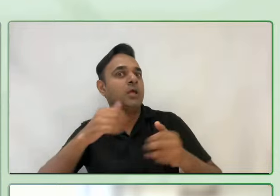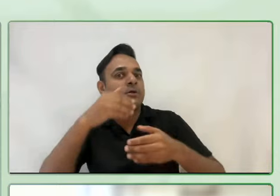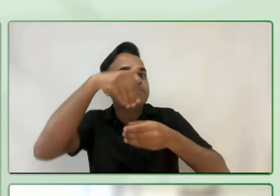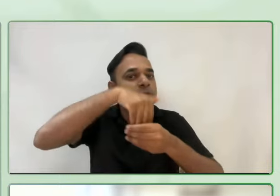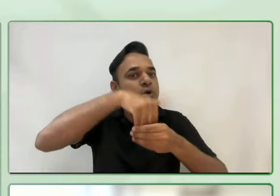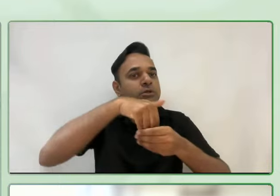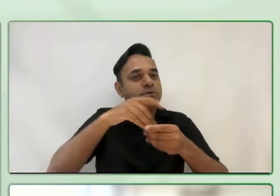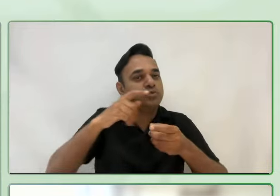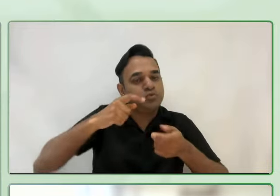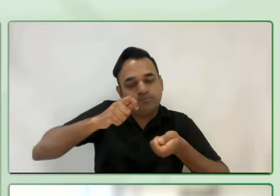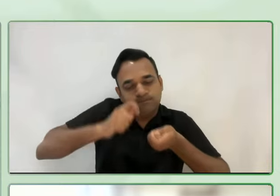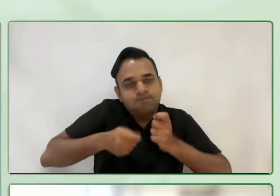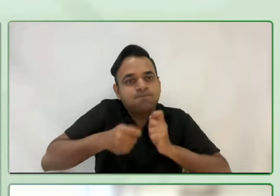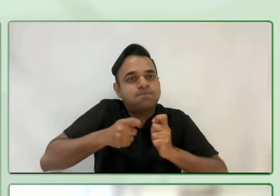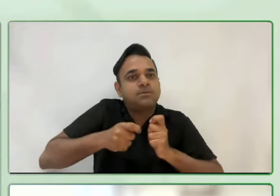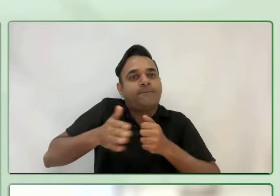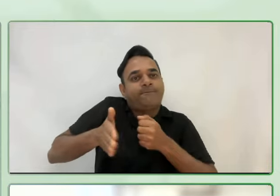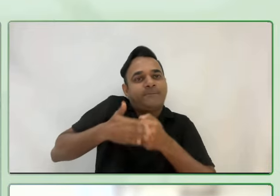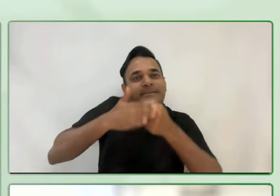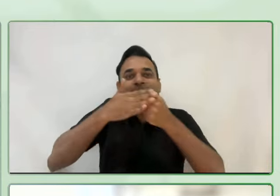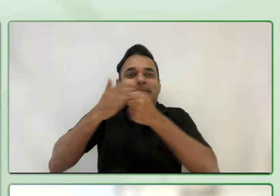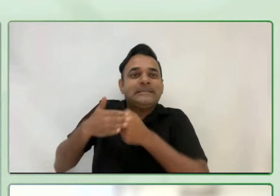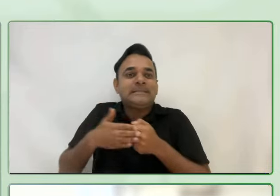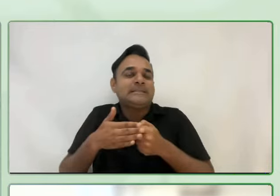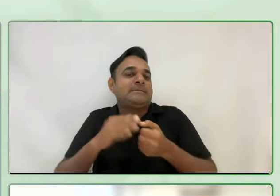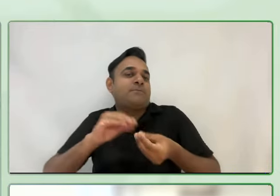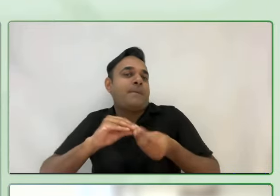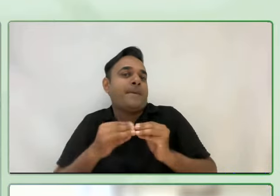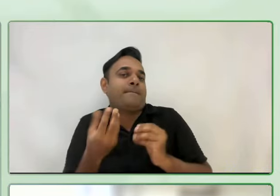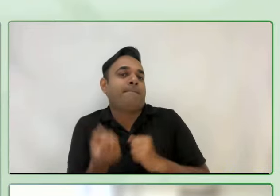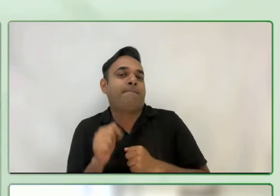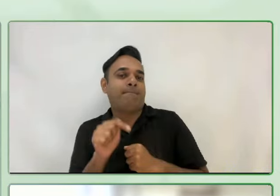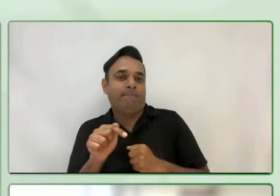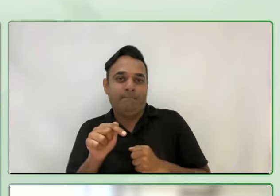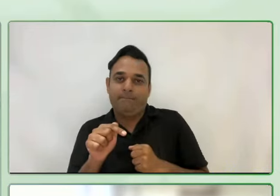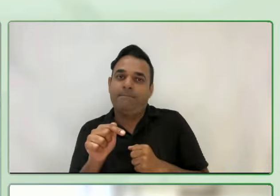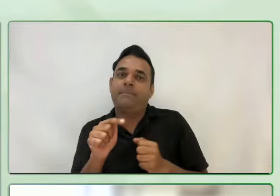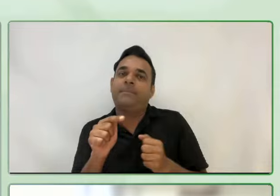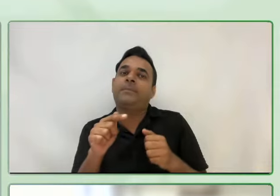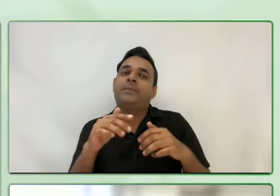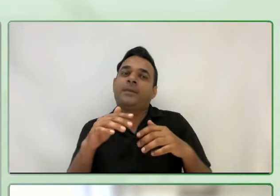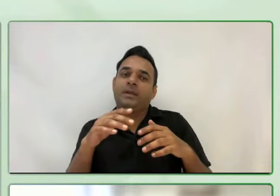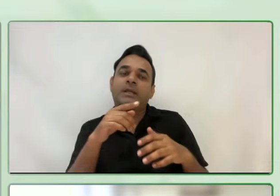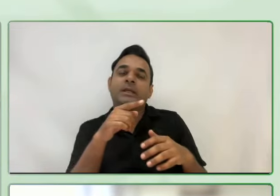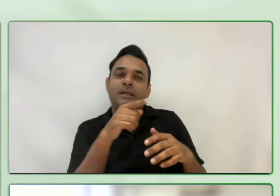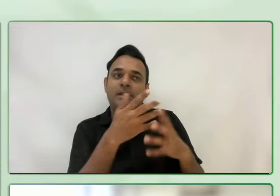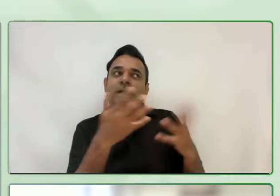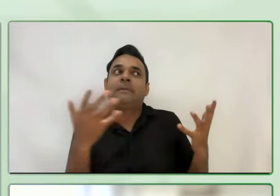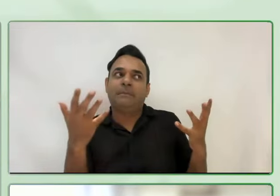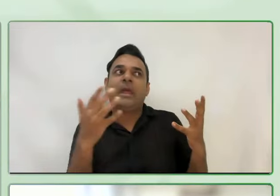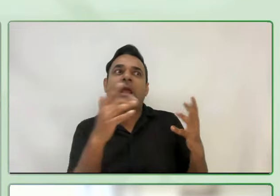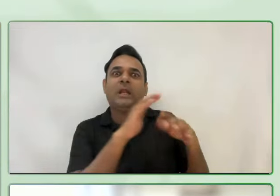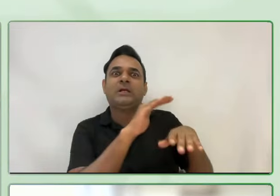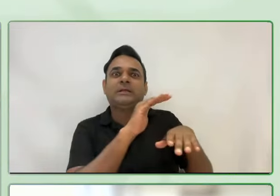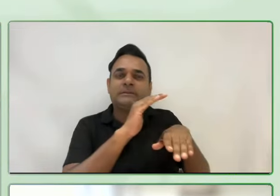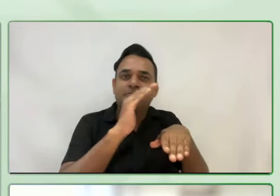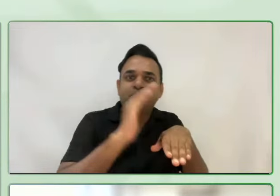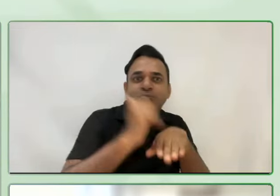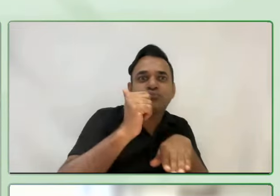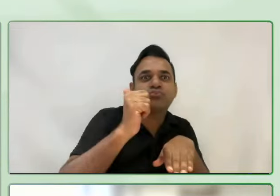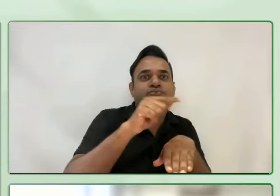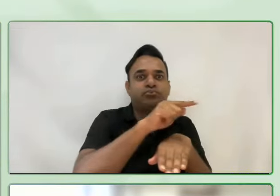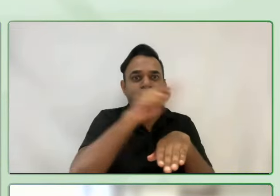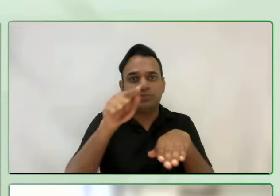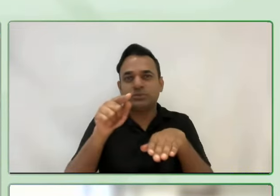compelling people who don't describe themselves as having a disability, they've got a health condition, to take on the label so that you can